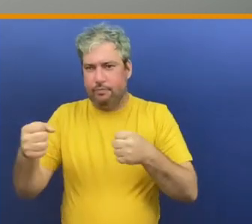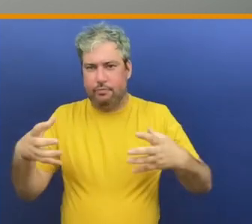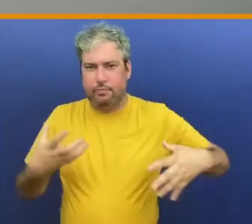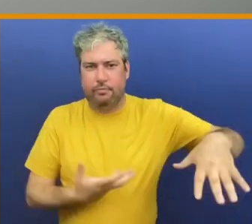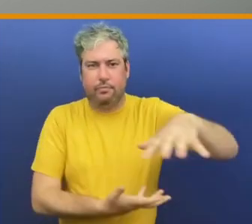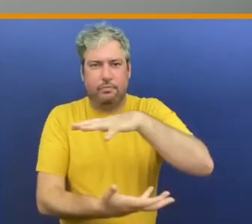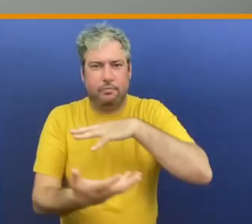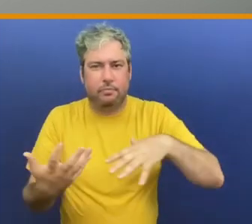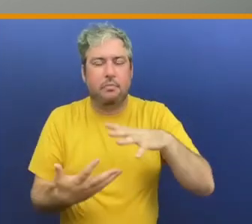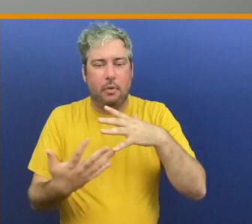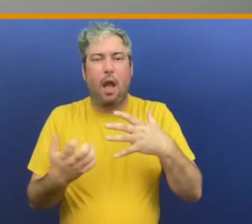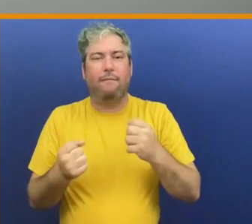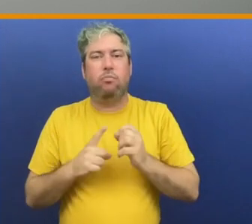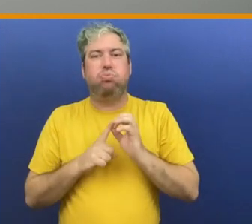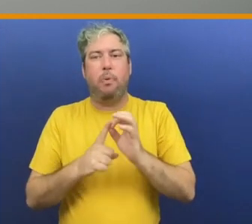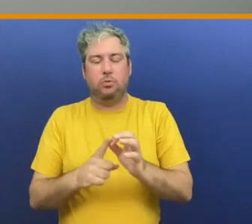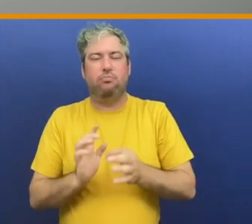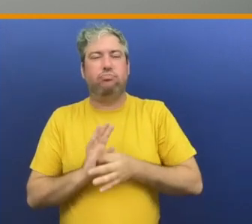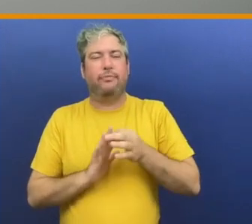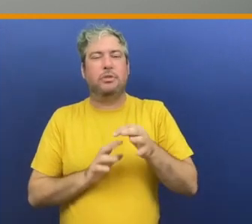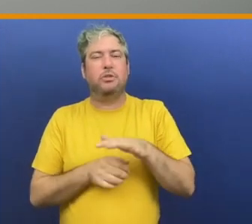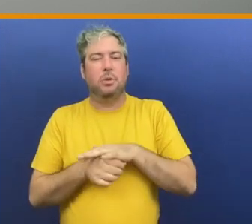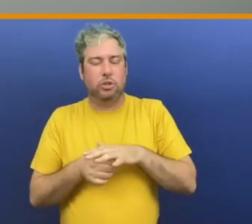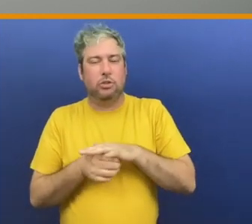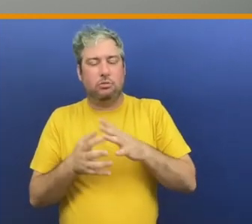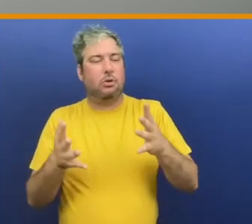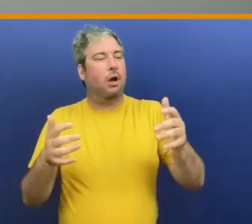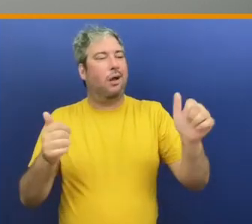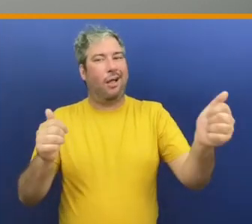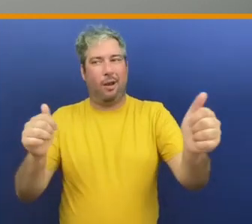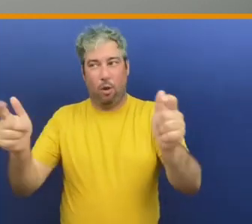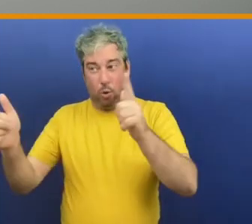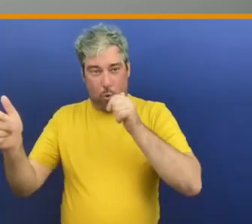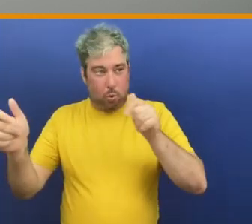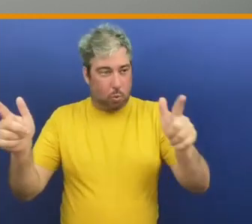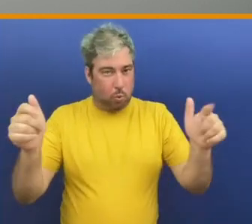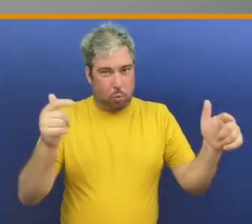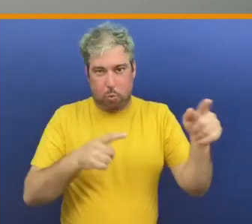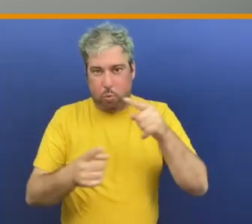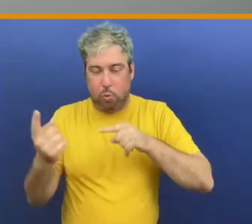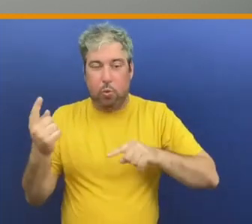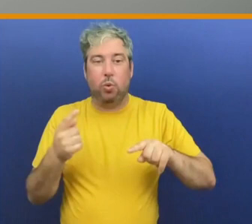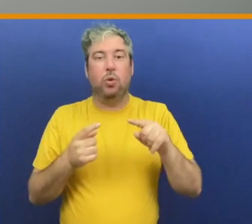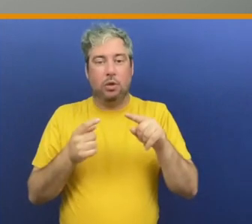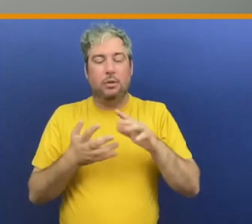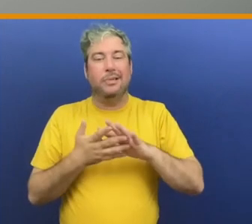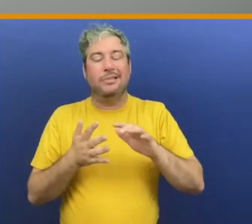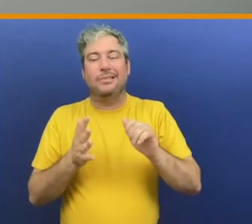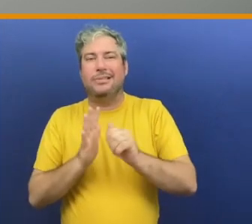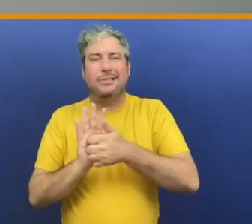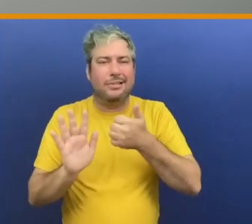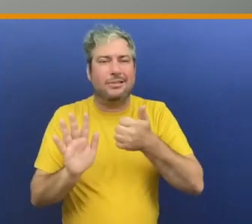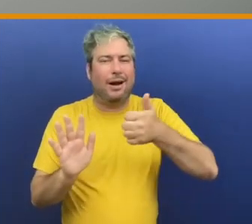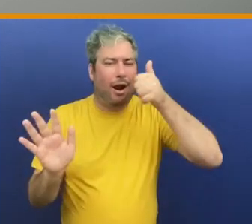knows where they are and the party can actually make use of the expertise and knowledge that we have in all those different groups. And even